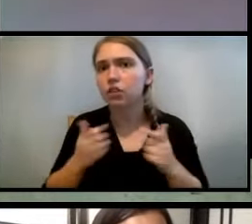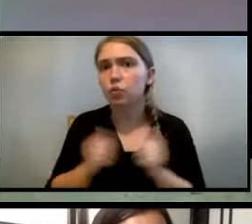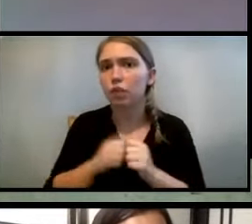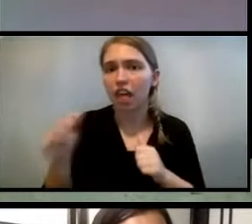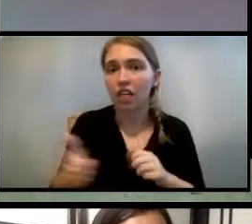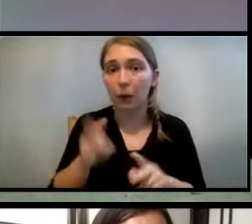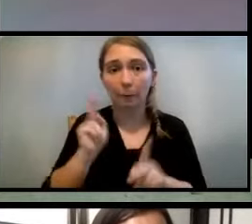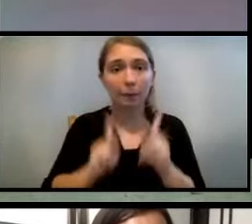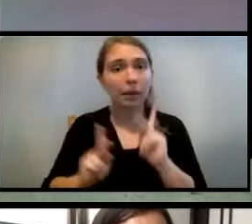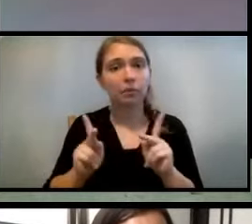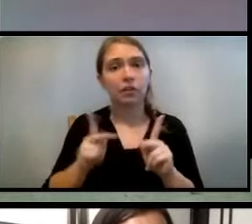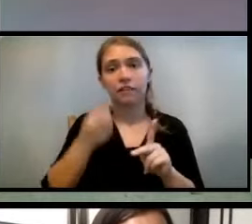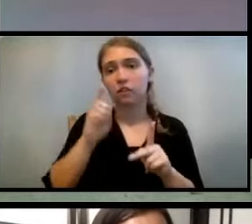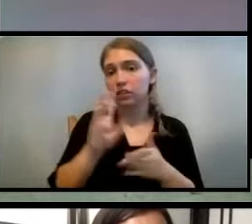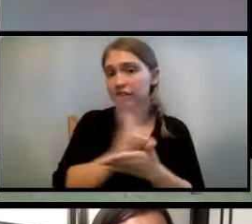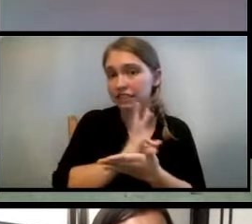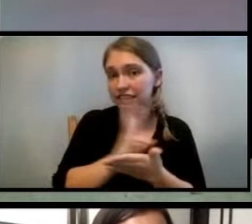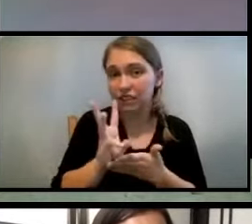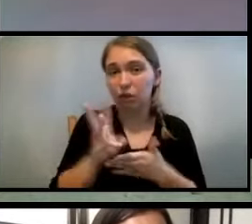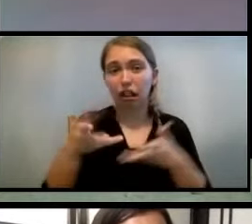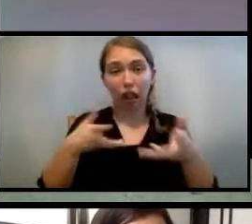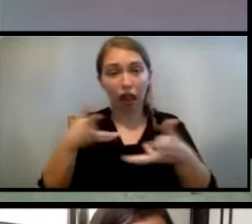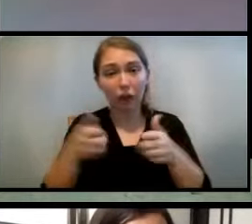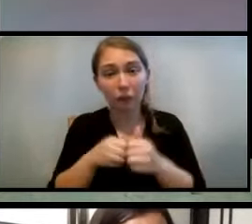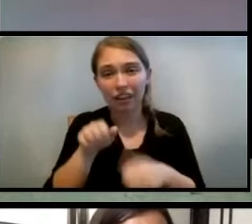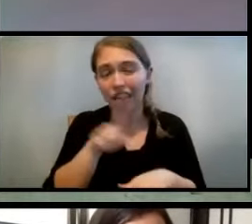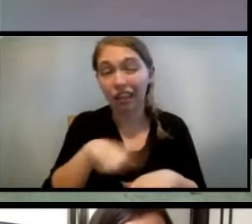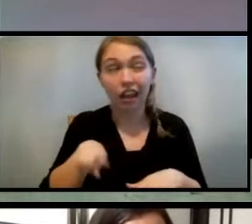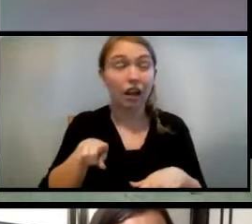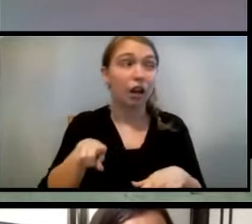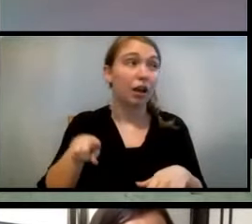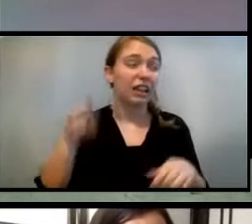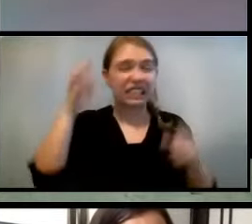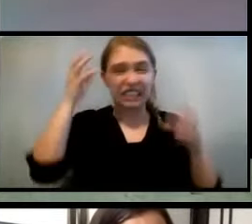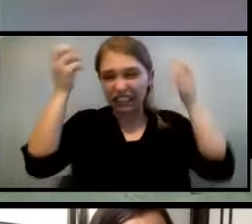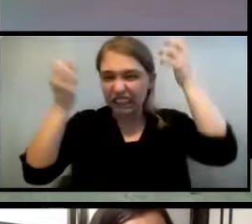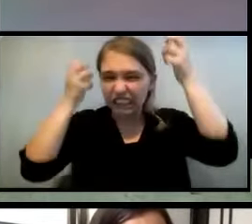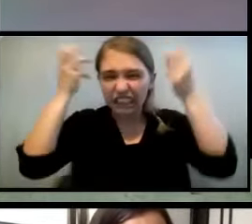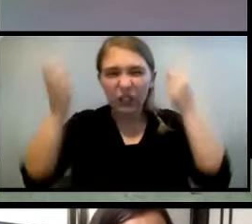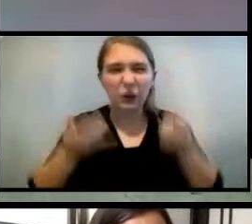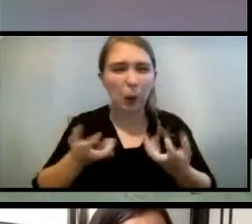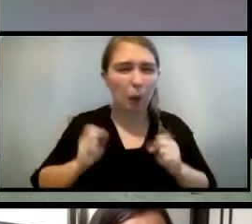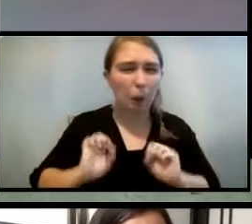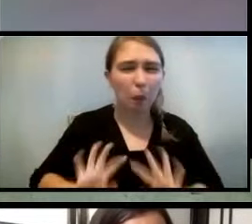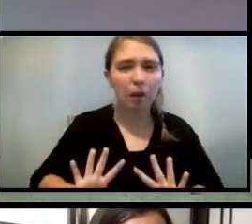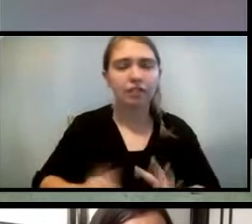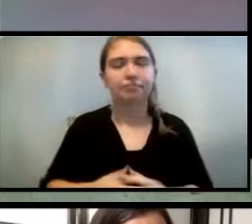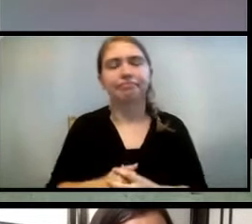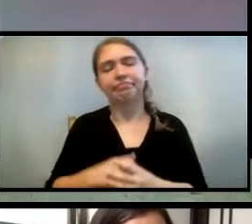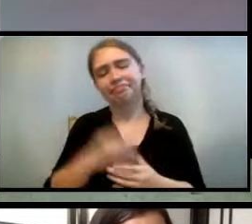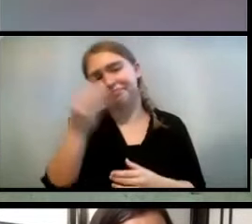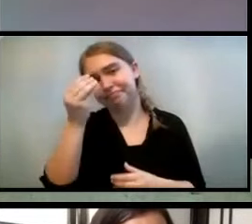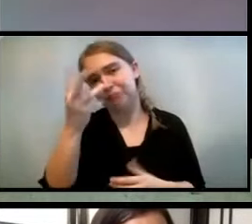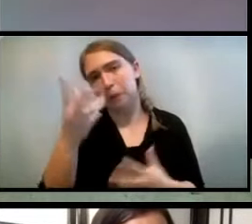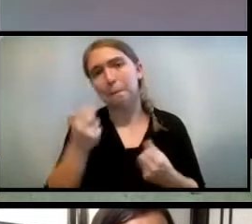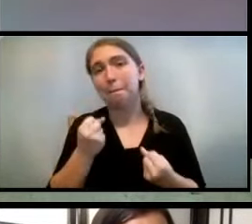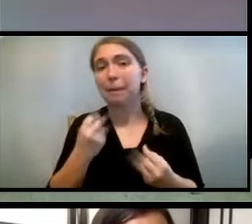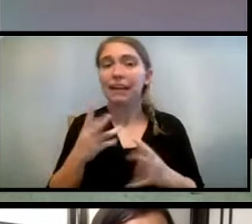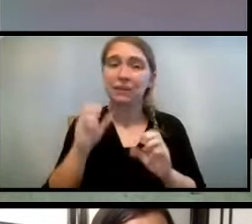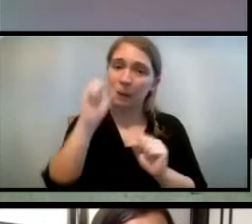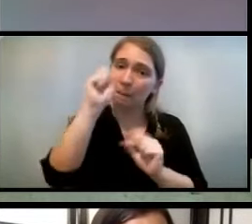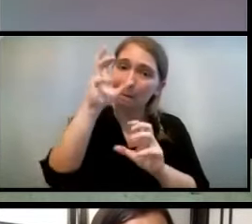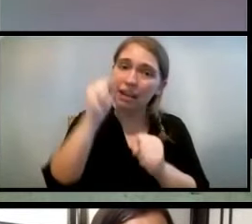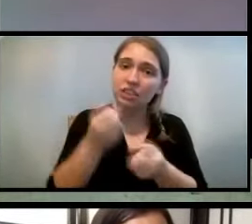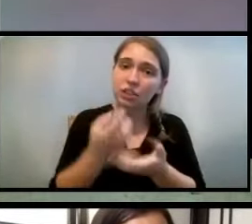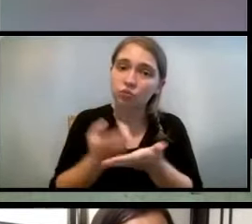and, like, having to interact with them makes you want to rip your hair out. There are a ton of wonderful resources out there. There's lots of books.